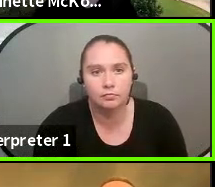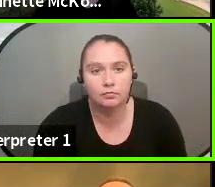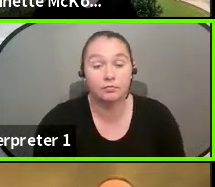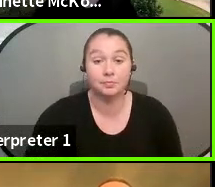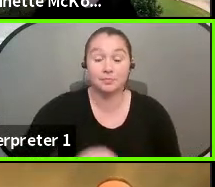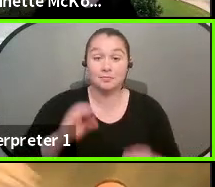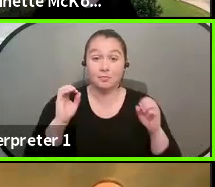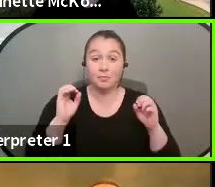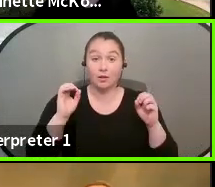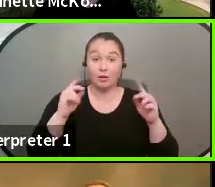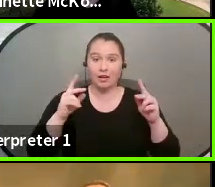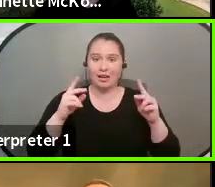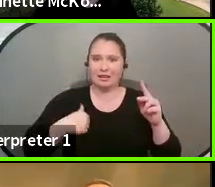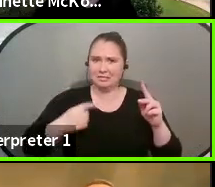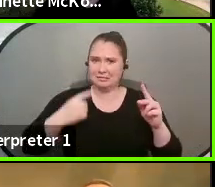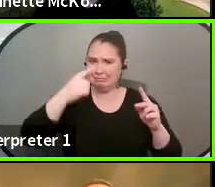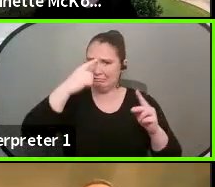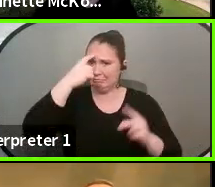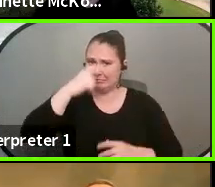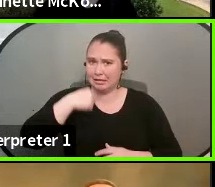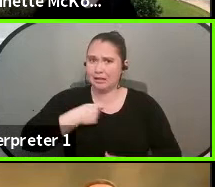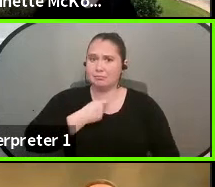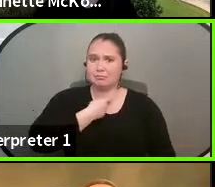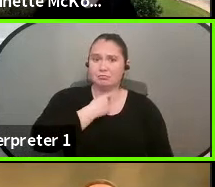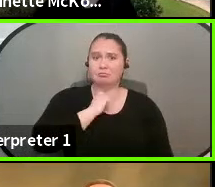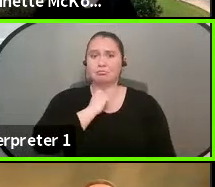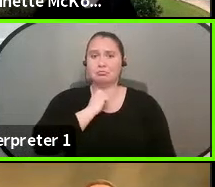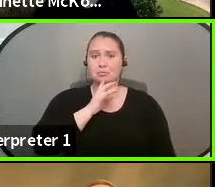Okay, I think I'm unmuted.